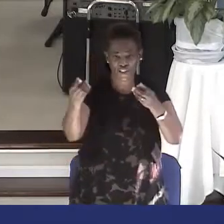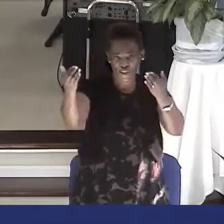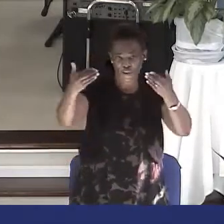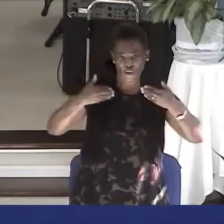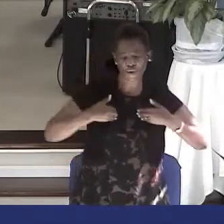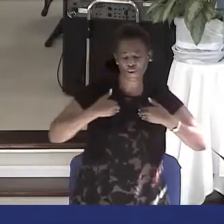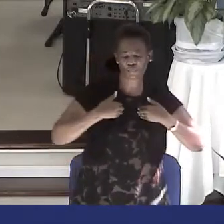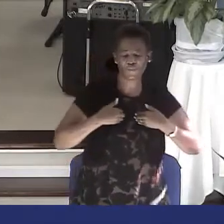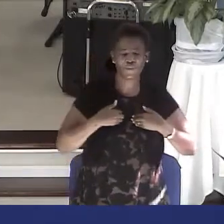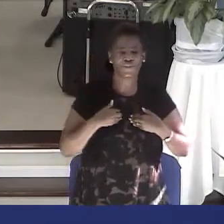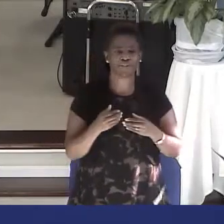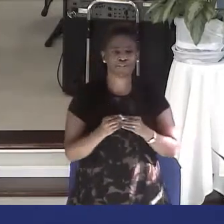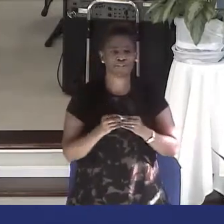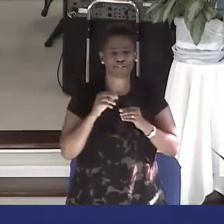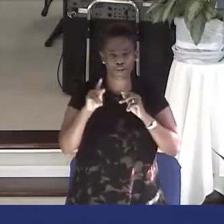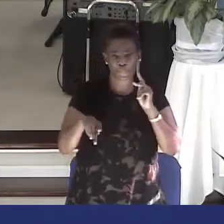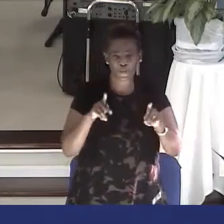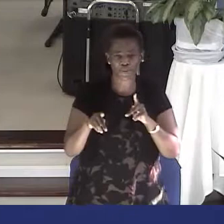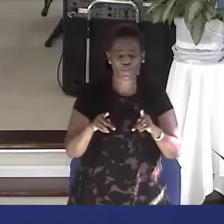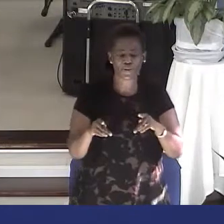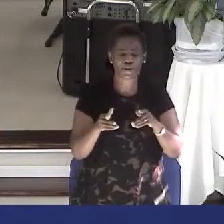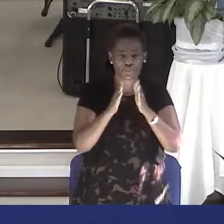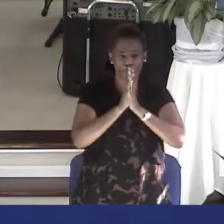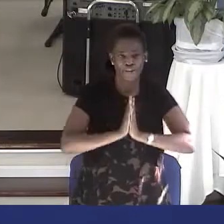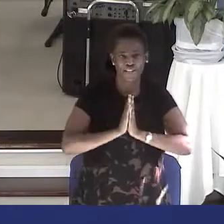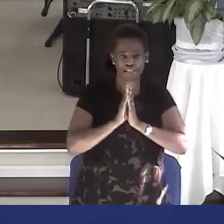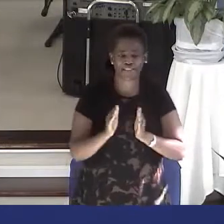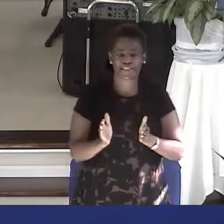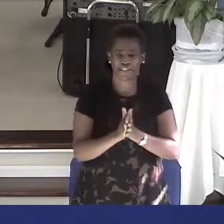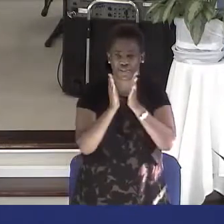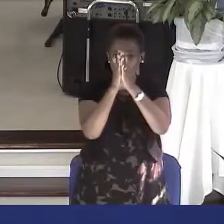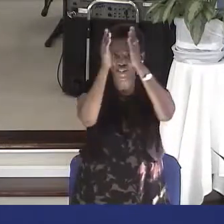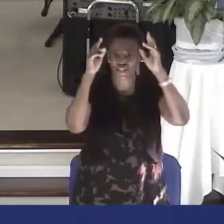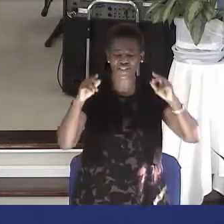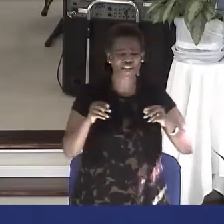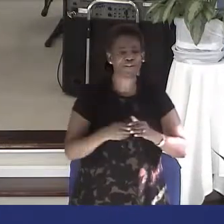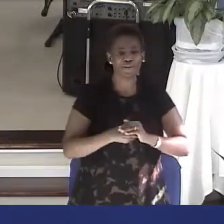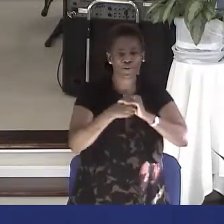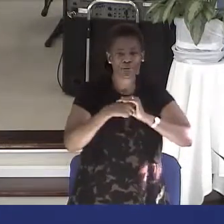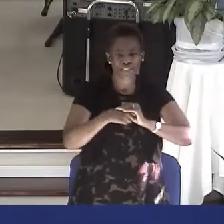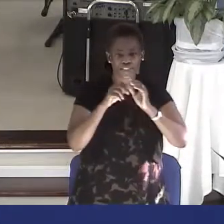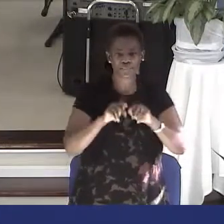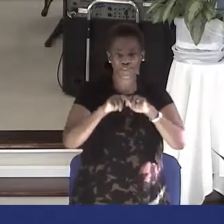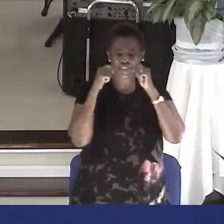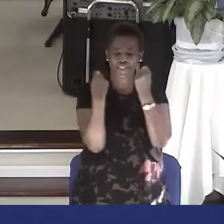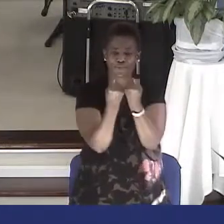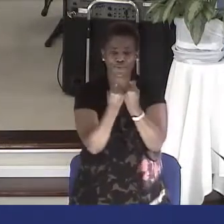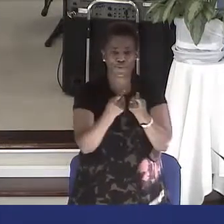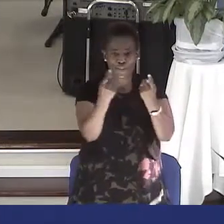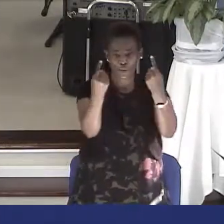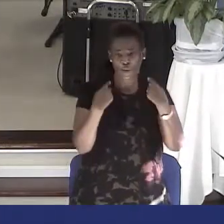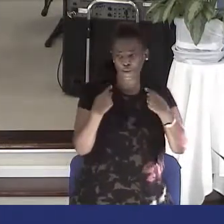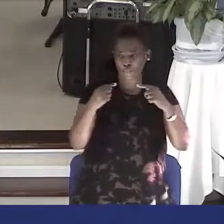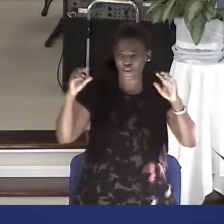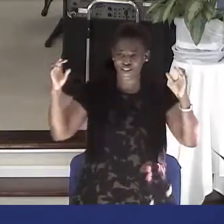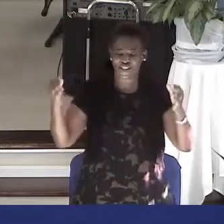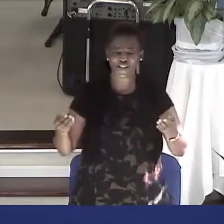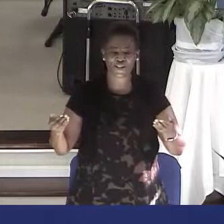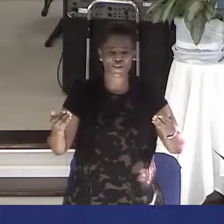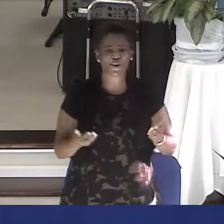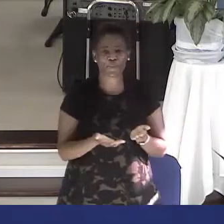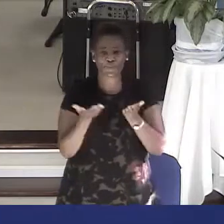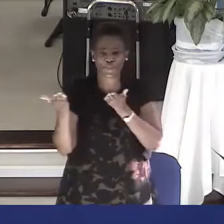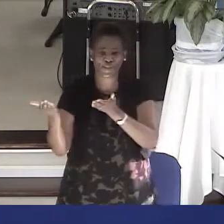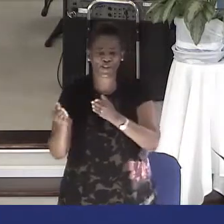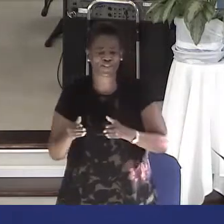worship team, Lord, who will come this morning with songs of praise to lead us into the temple, into the Holy